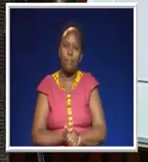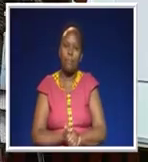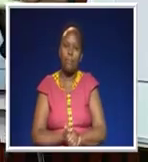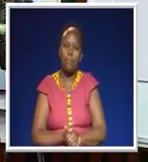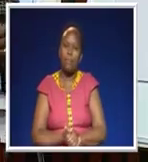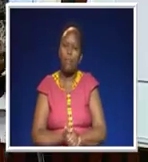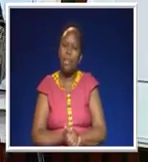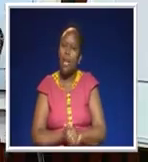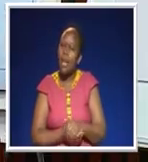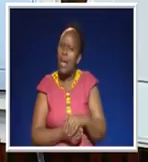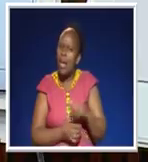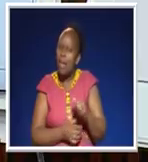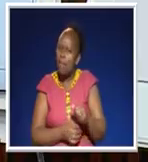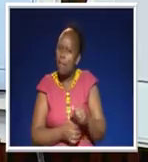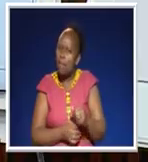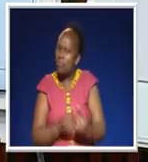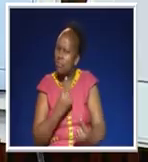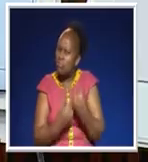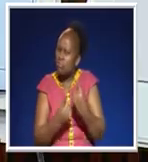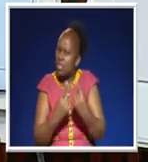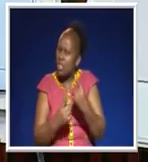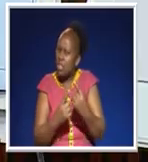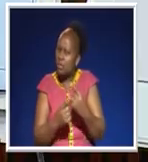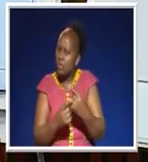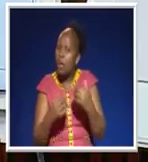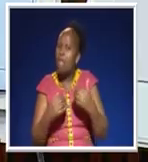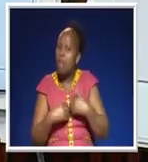Have you ever been to the kitchen?